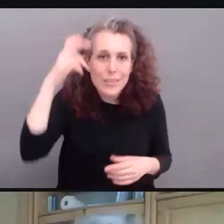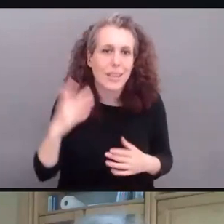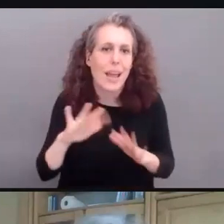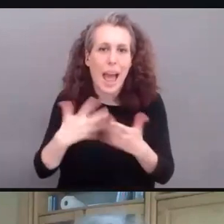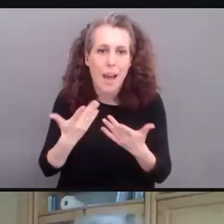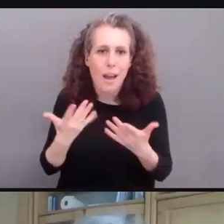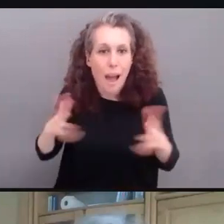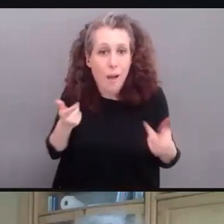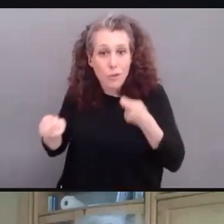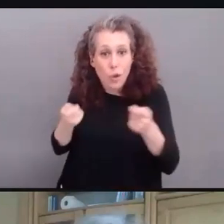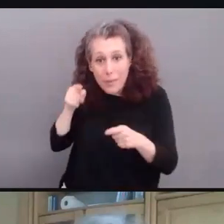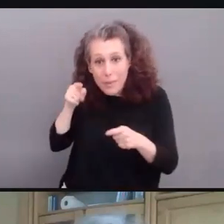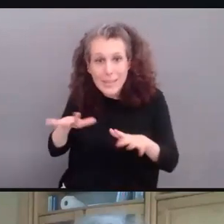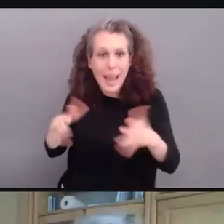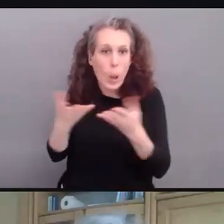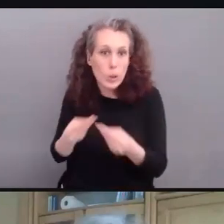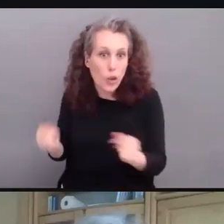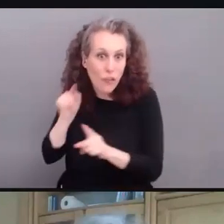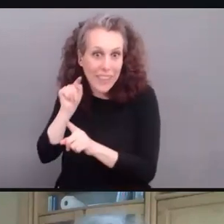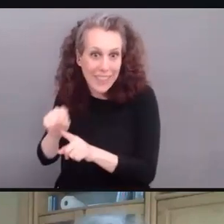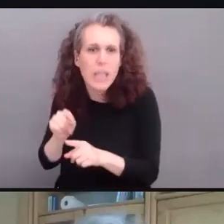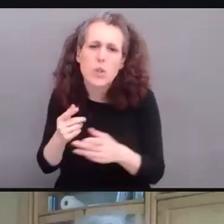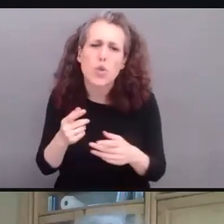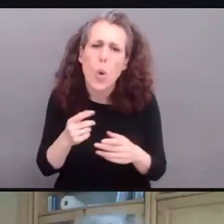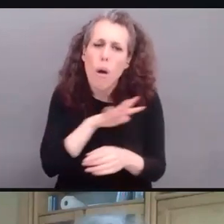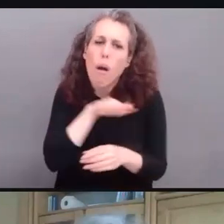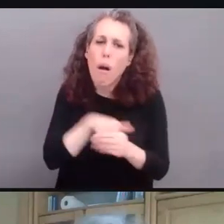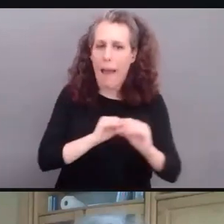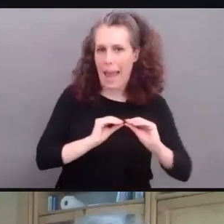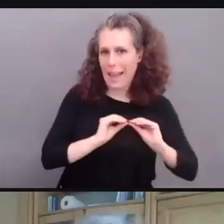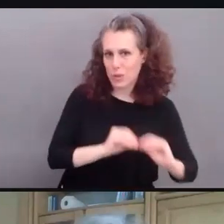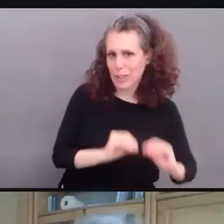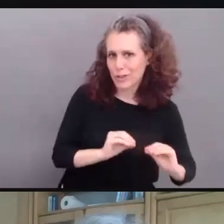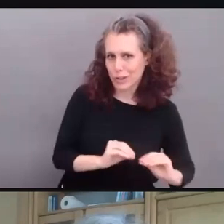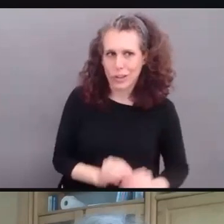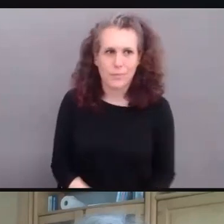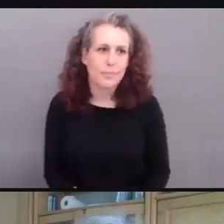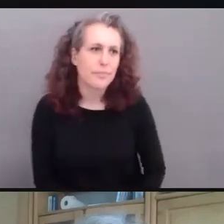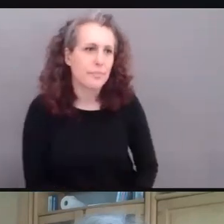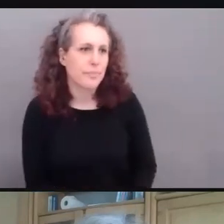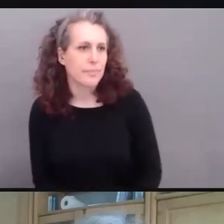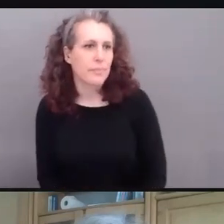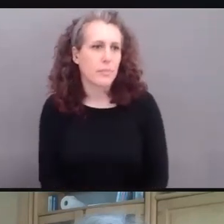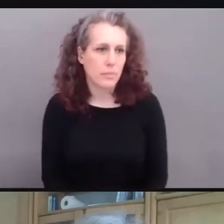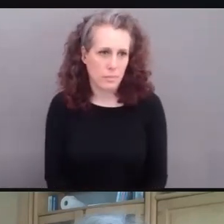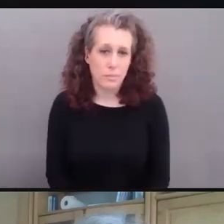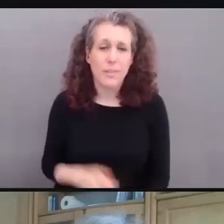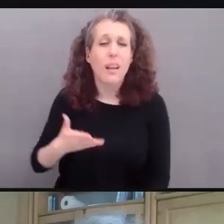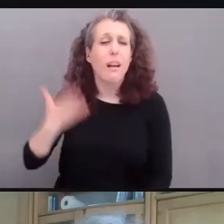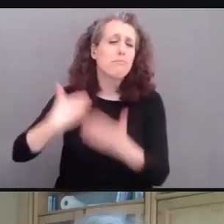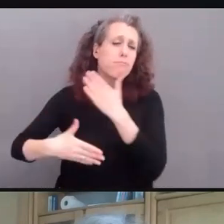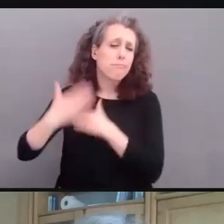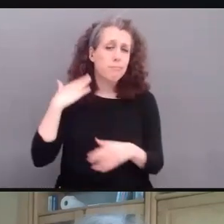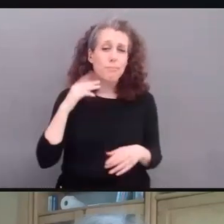how it can be solved. So it has an educational approach also. And from the very beginning, we decided